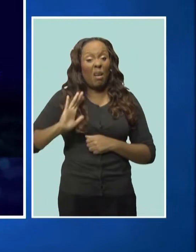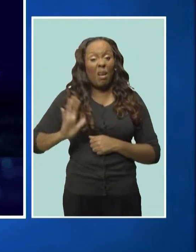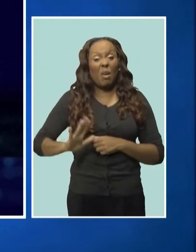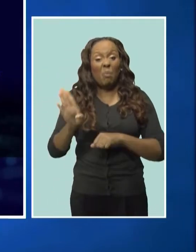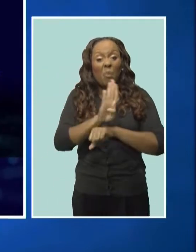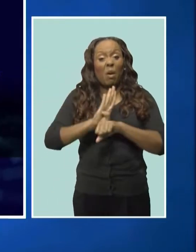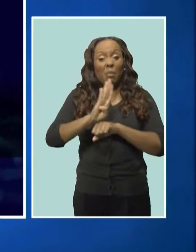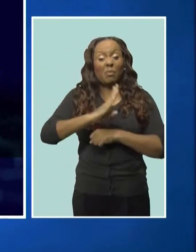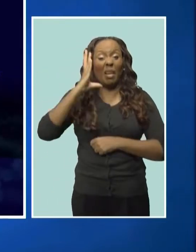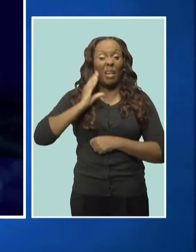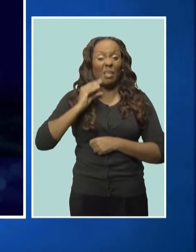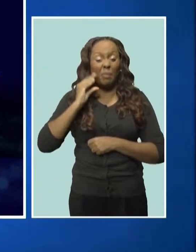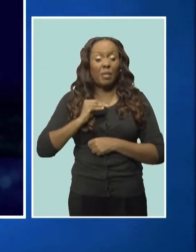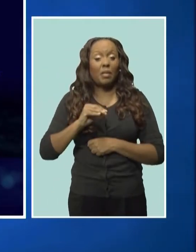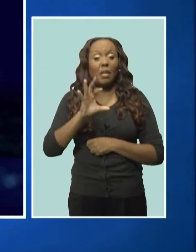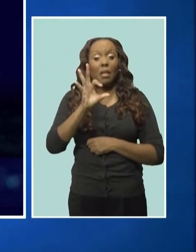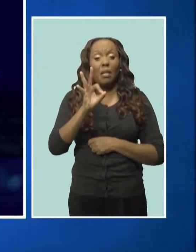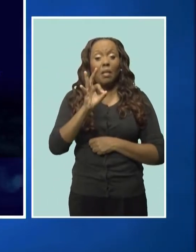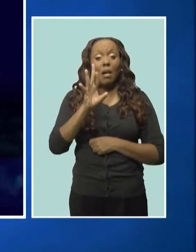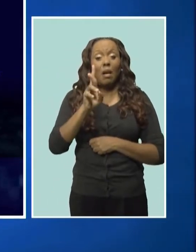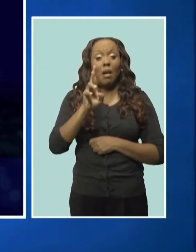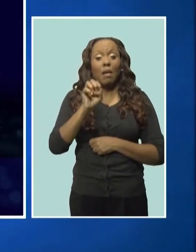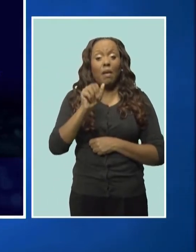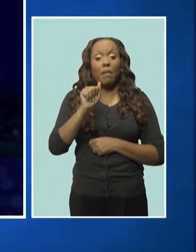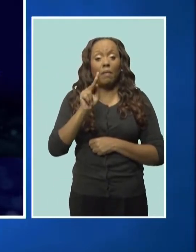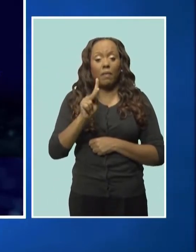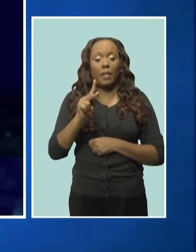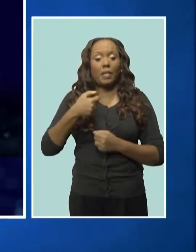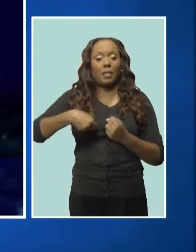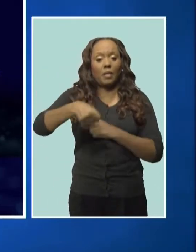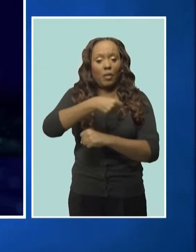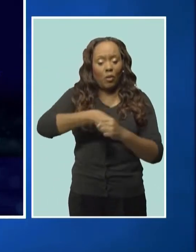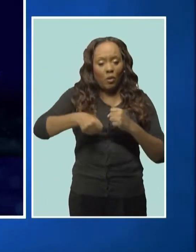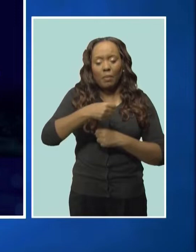and the lightning storm as well.